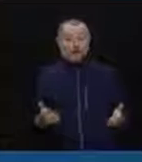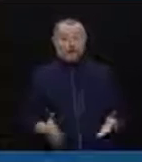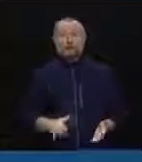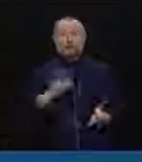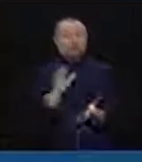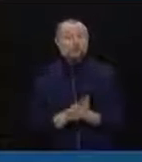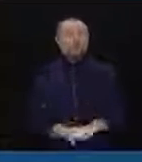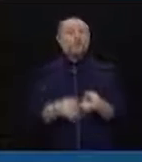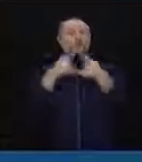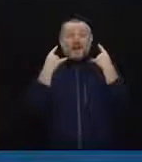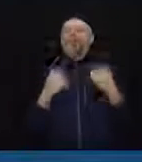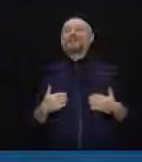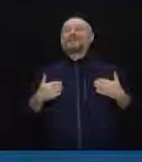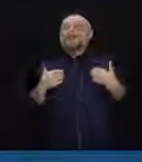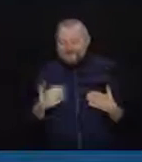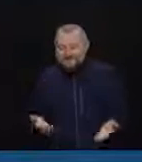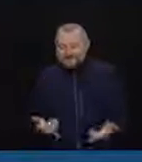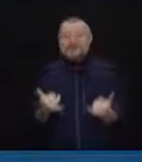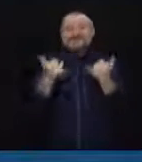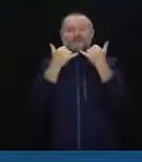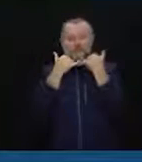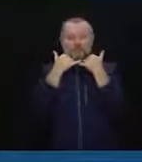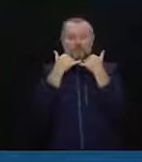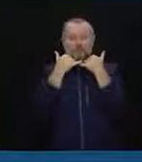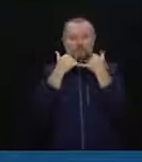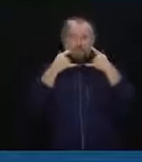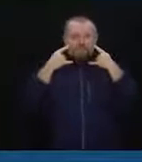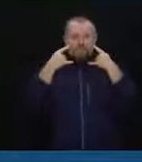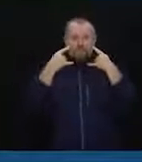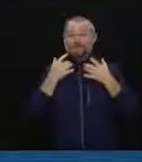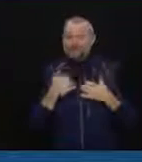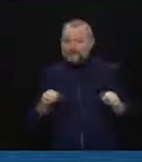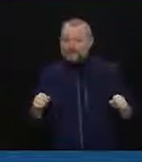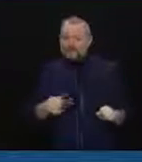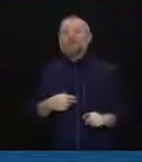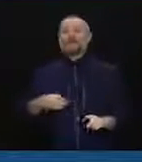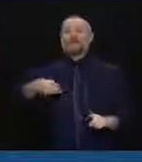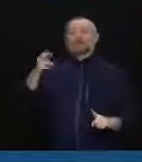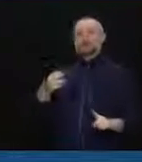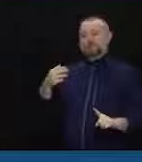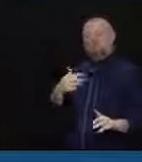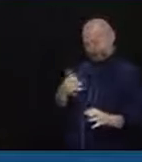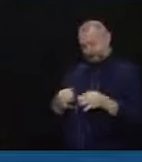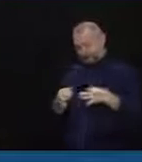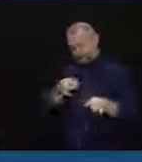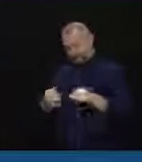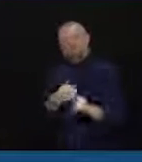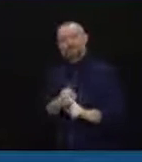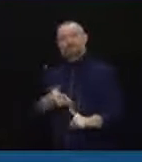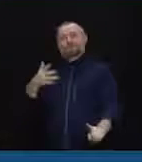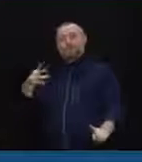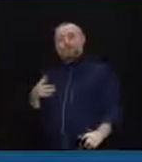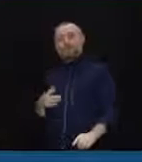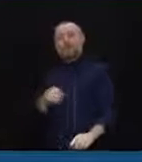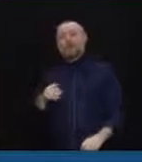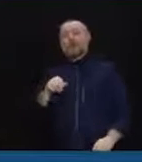talk a little bit about history here. Literally on August 17th, 1 week before I was sworn in as your governor, I knew I needed to